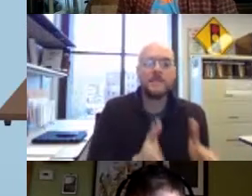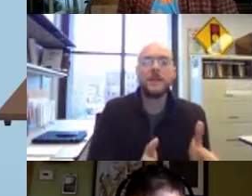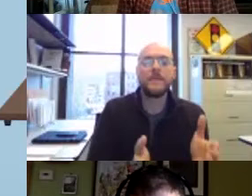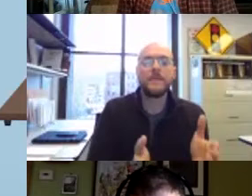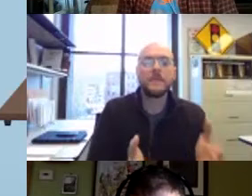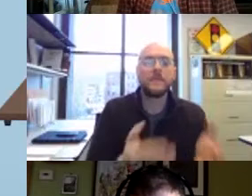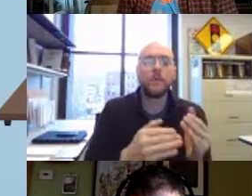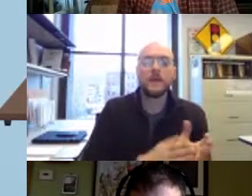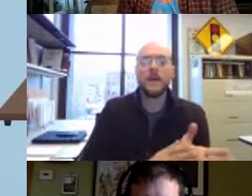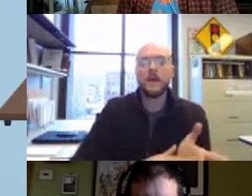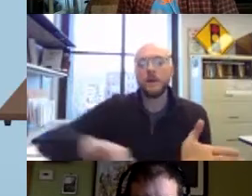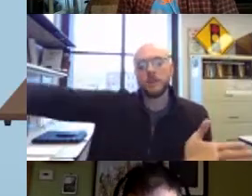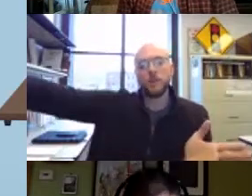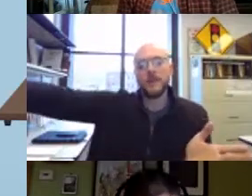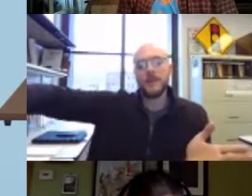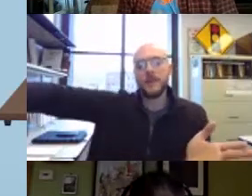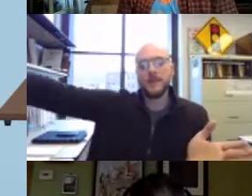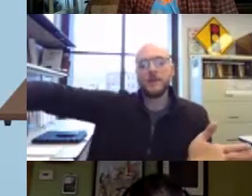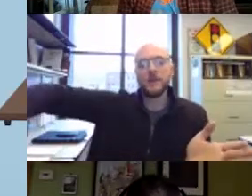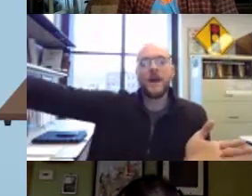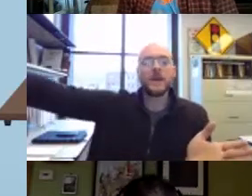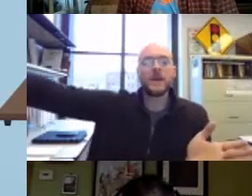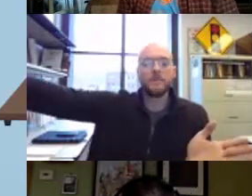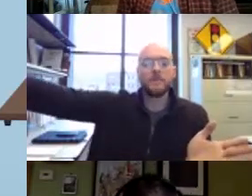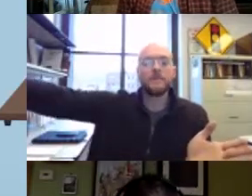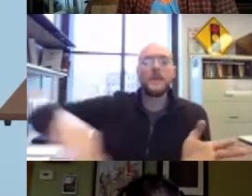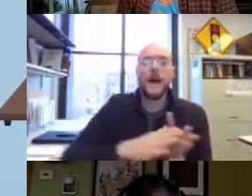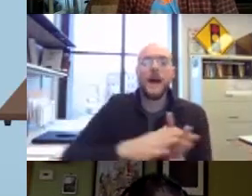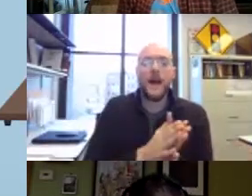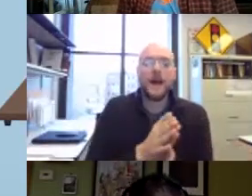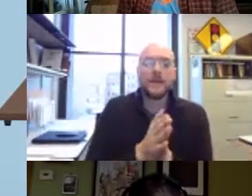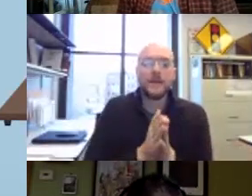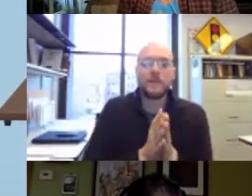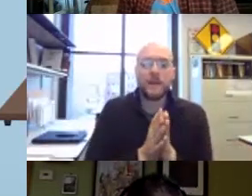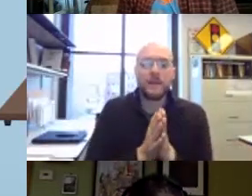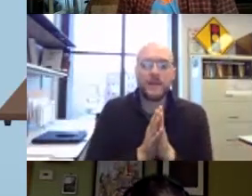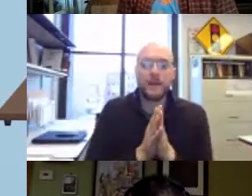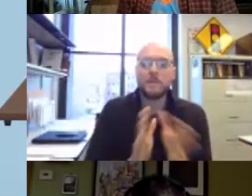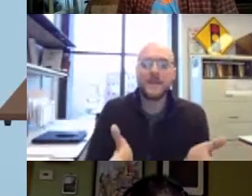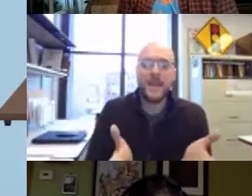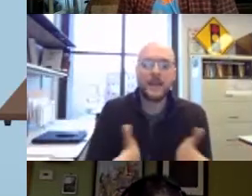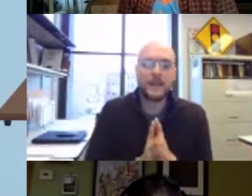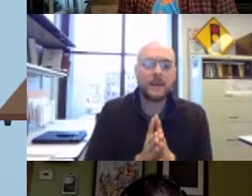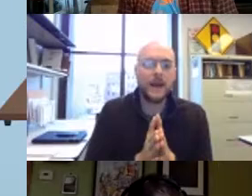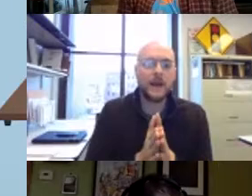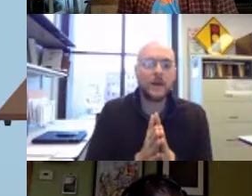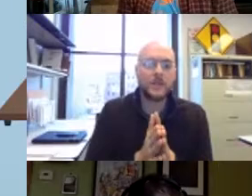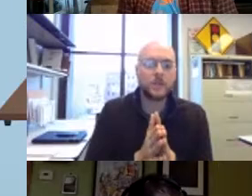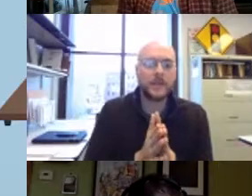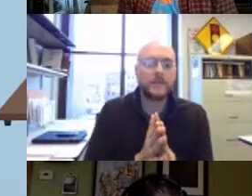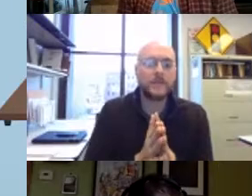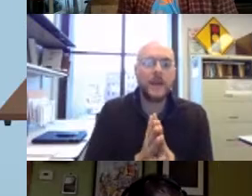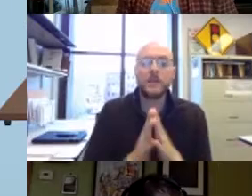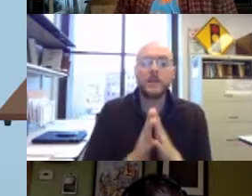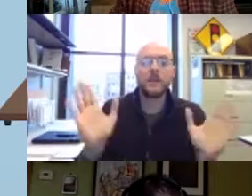section, same template as before, but just with the northbound curb having the parking lane that we're maintaining on